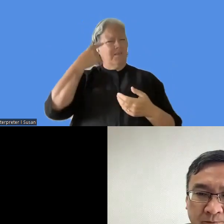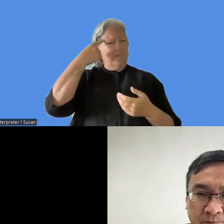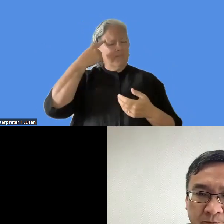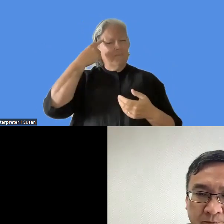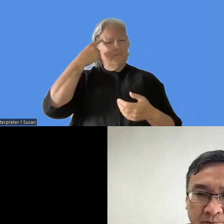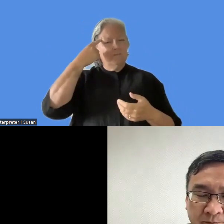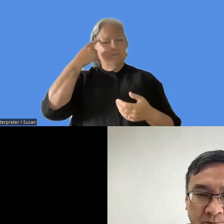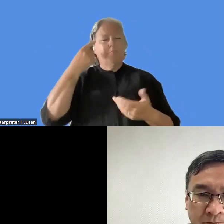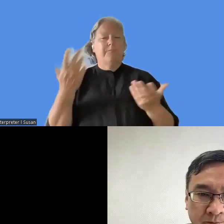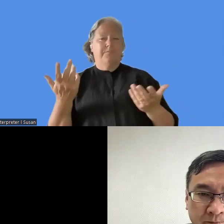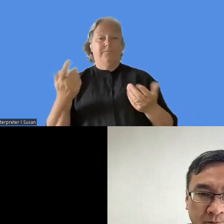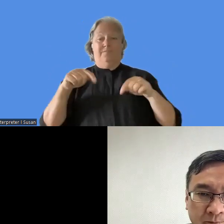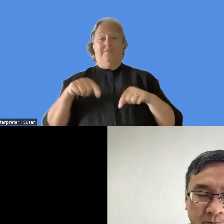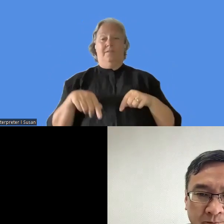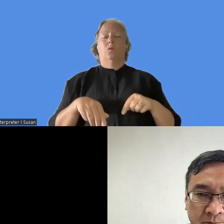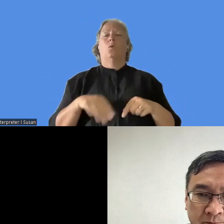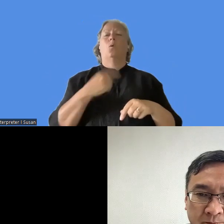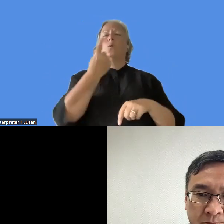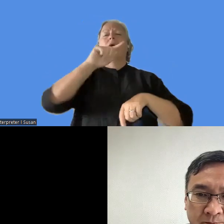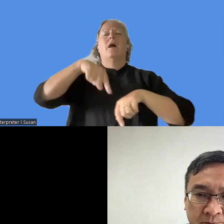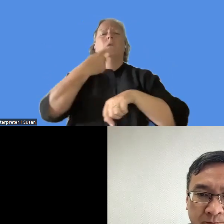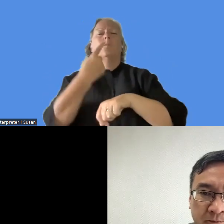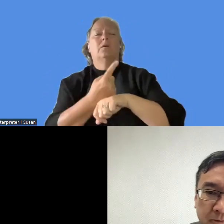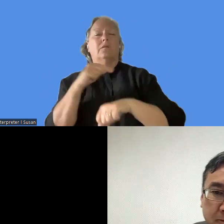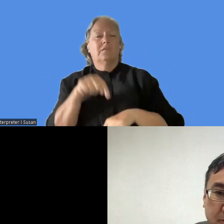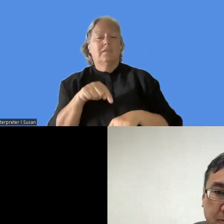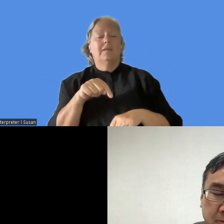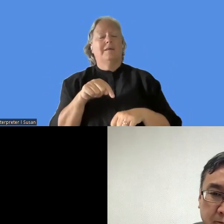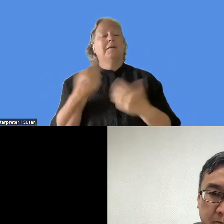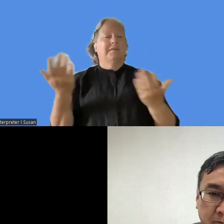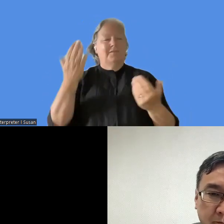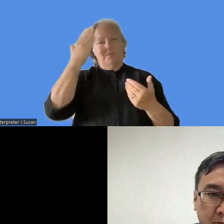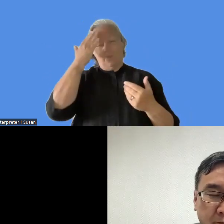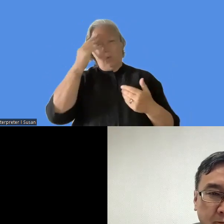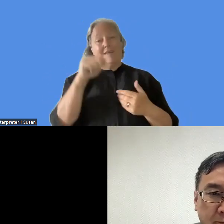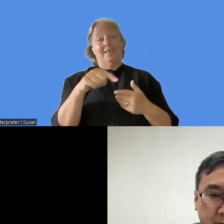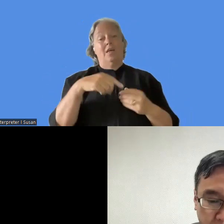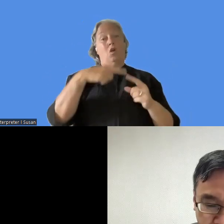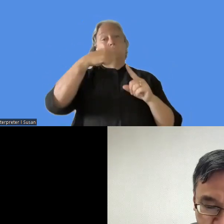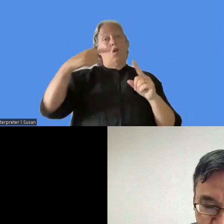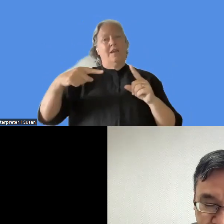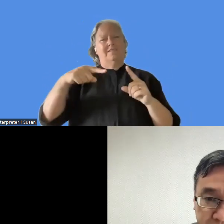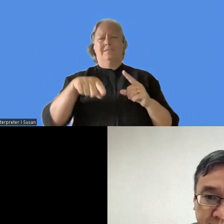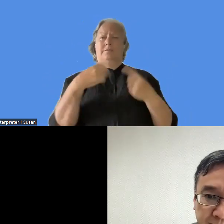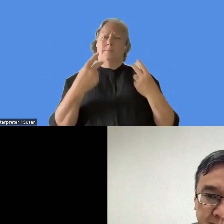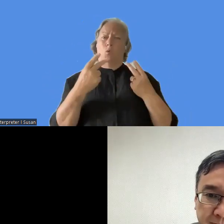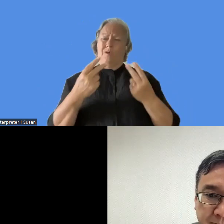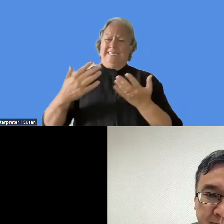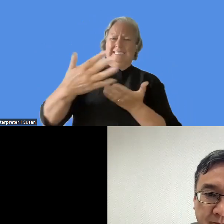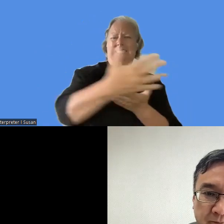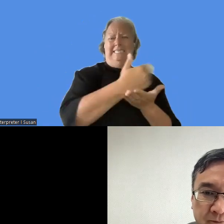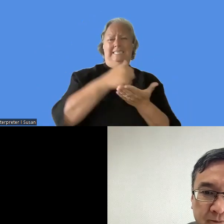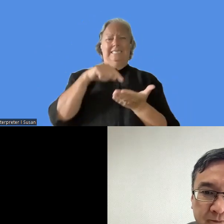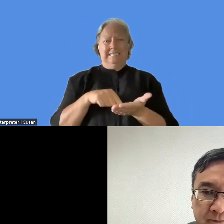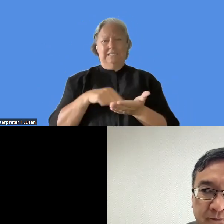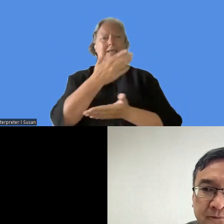this 60-minute session the importance of collecting data for persons with disabilities and the role that different stakeholders can